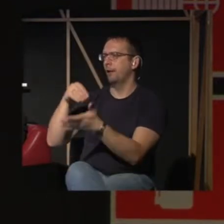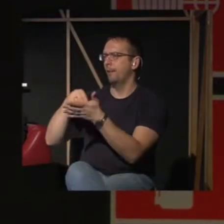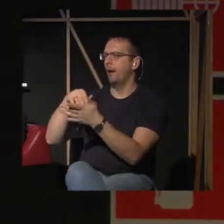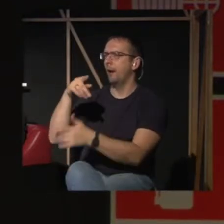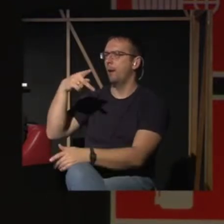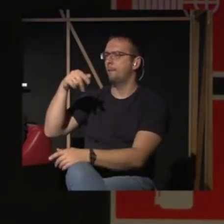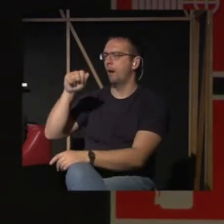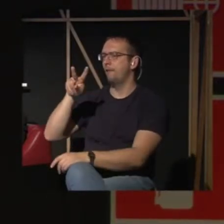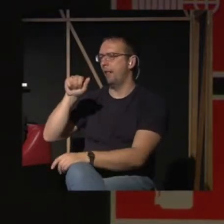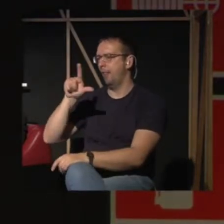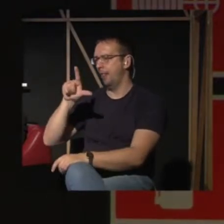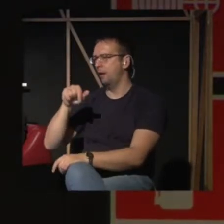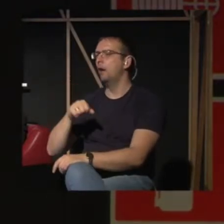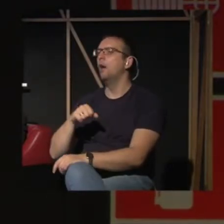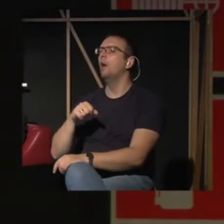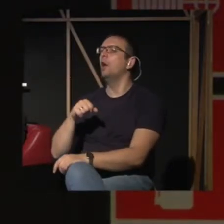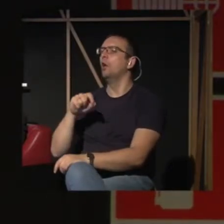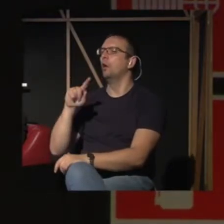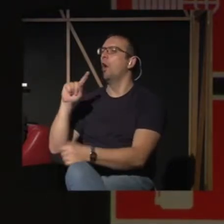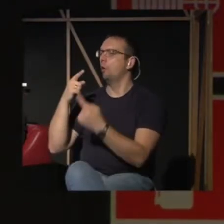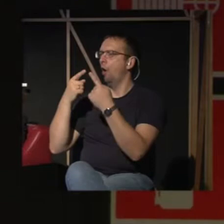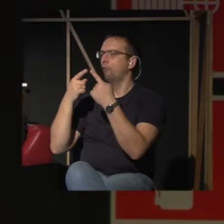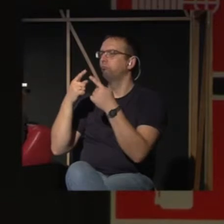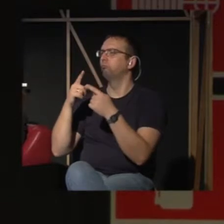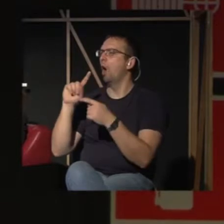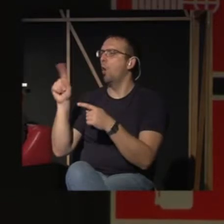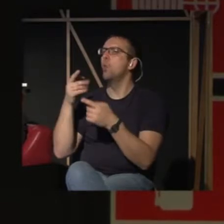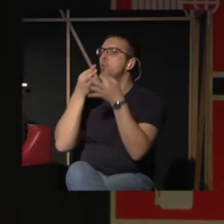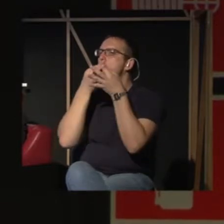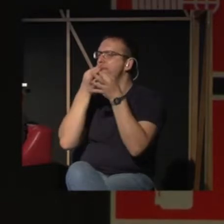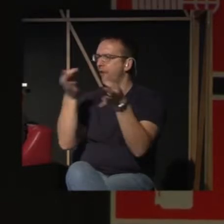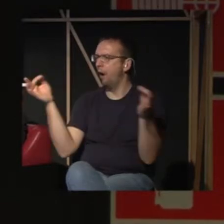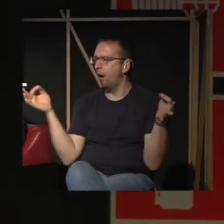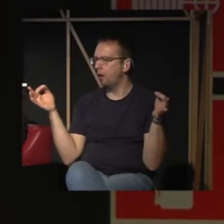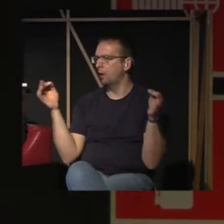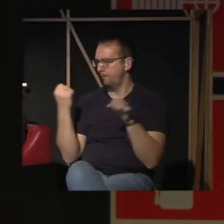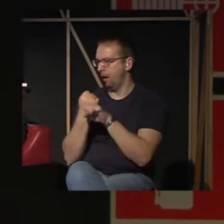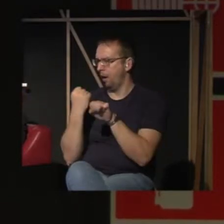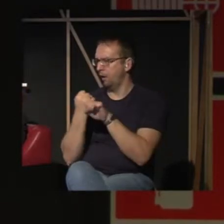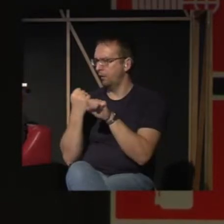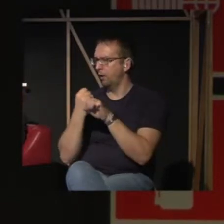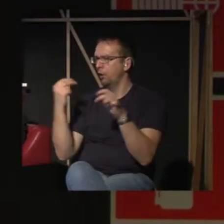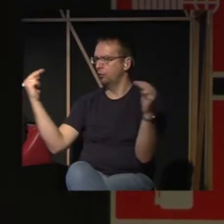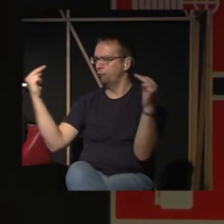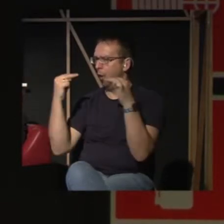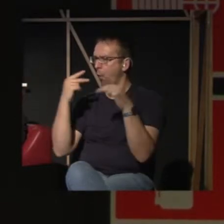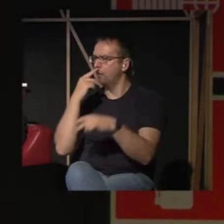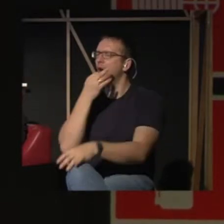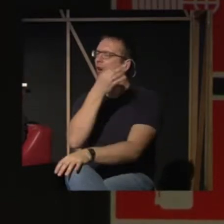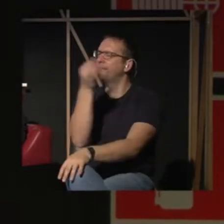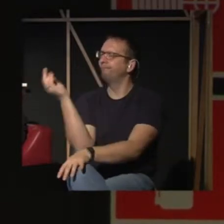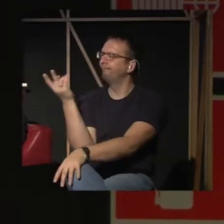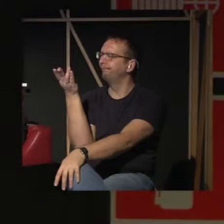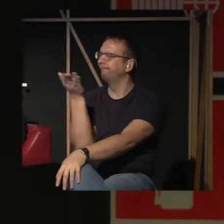surveys. Just as a note from one of the previous panels that we had, really